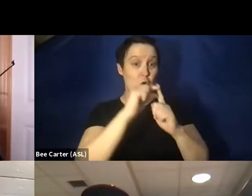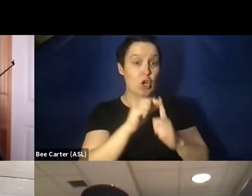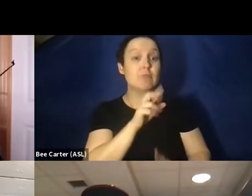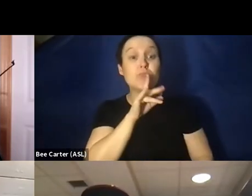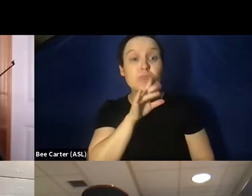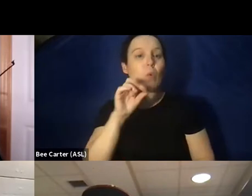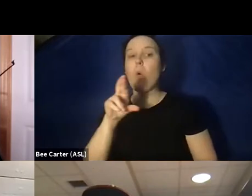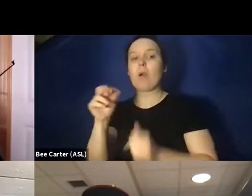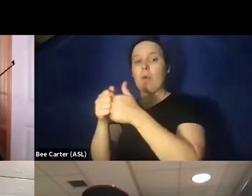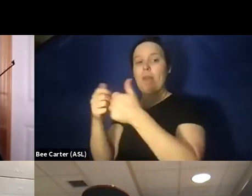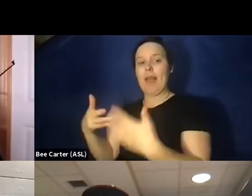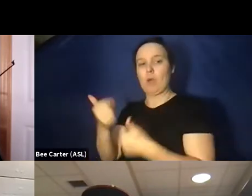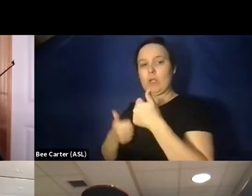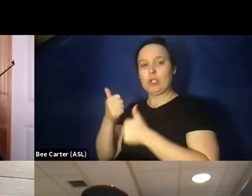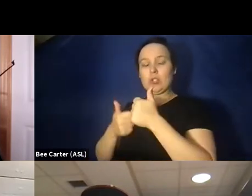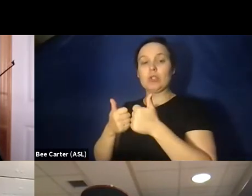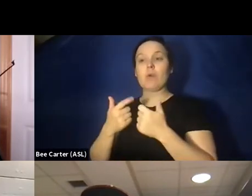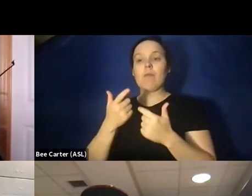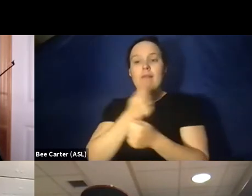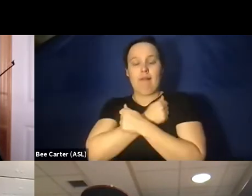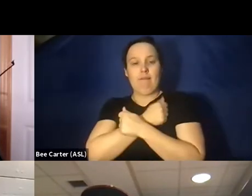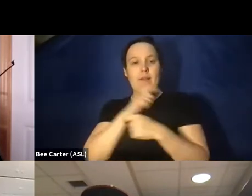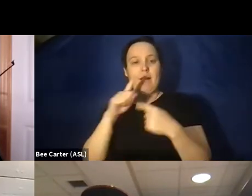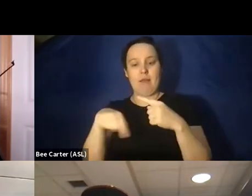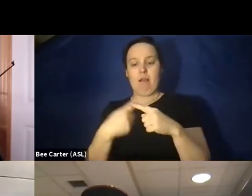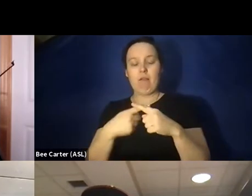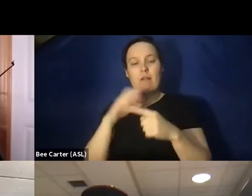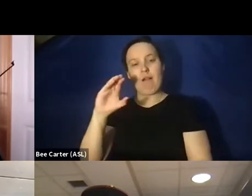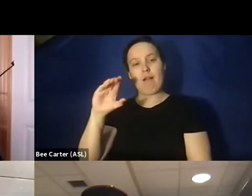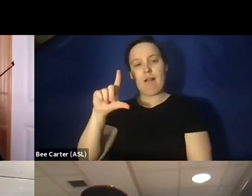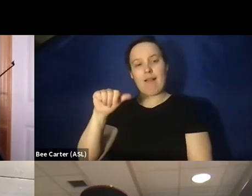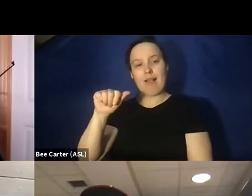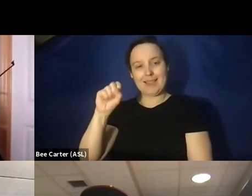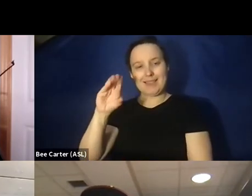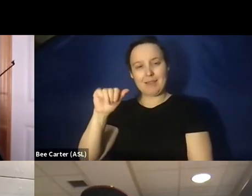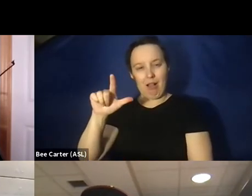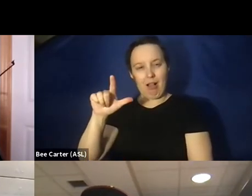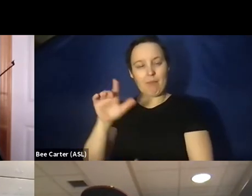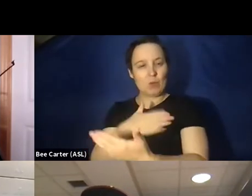so something I love about classical music, chamber music, there aren't any words. I